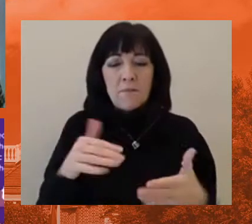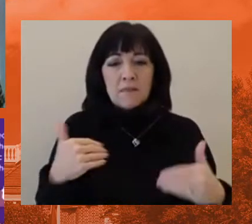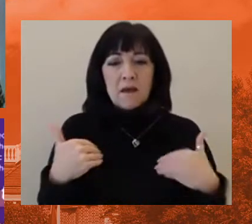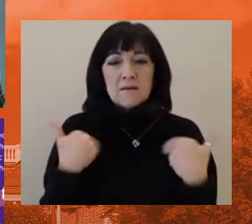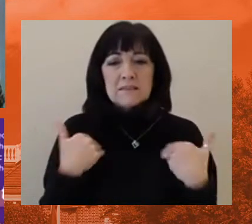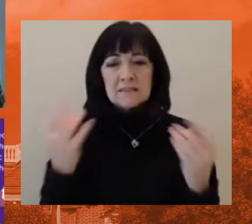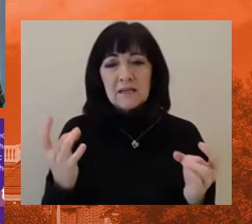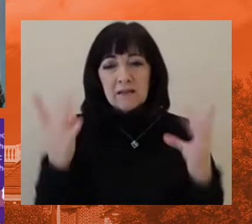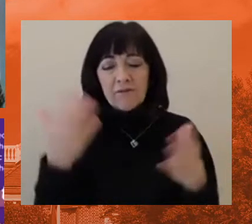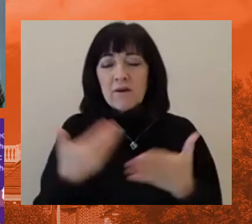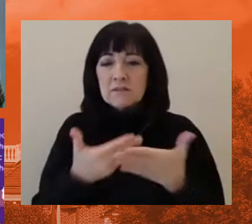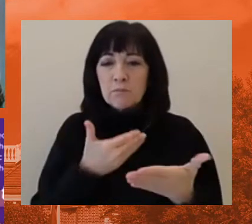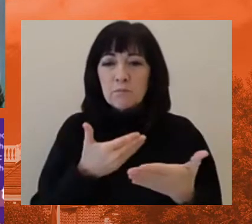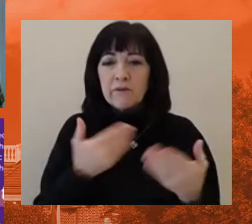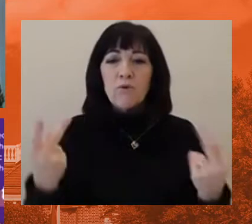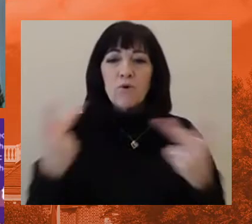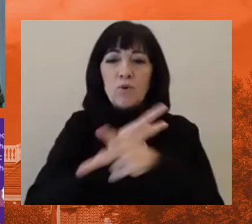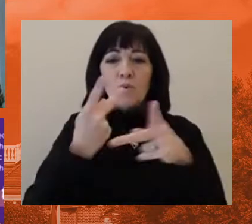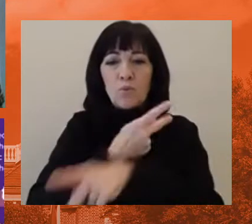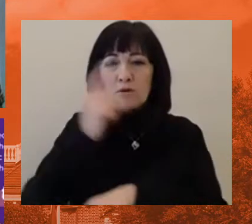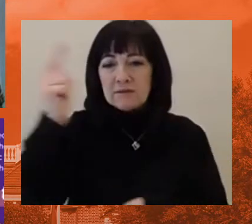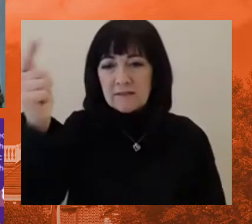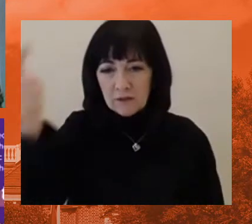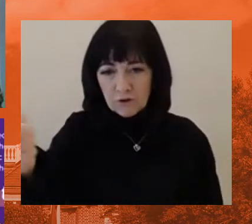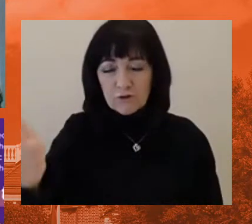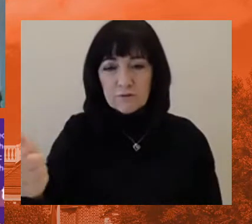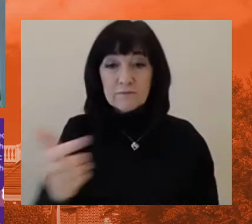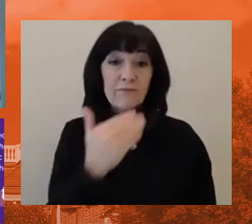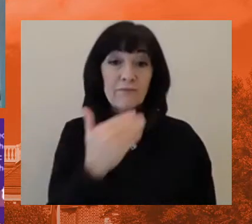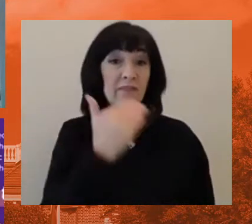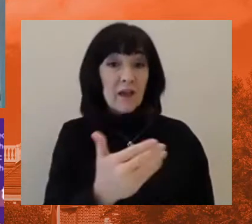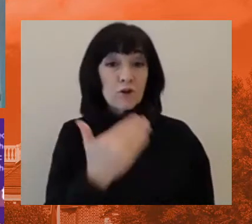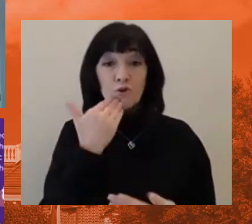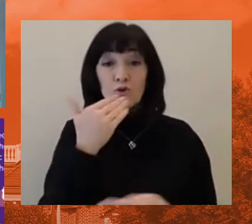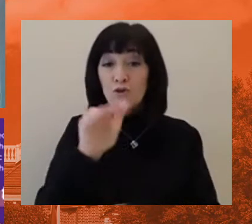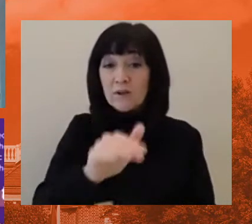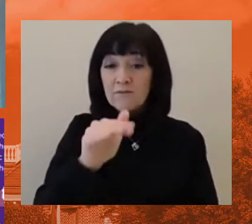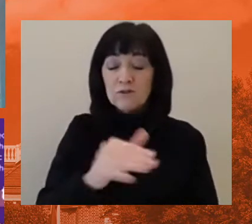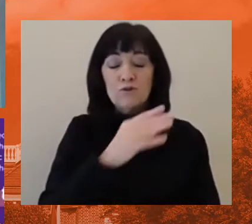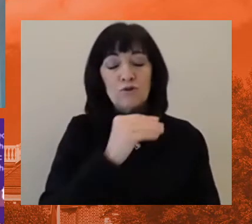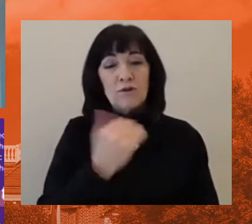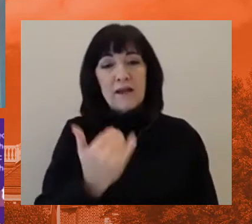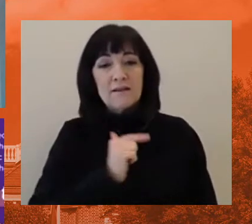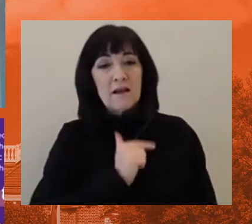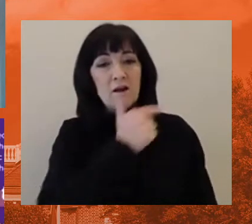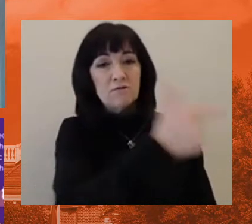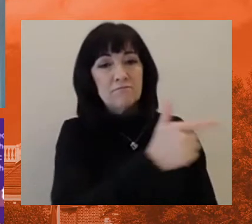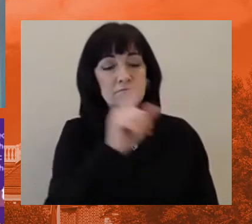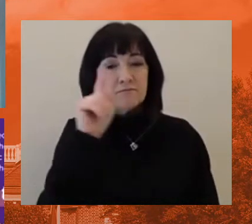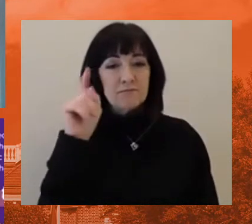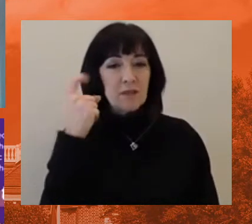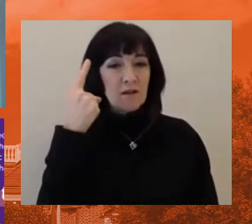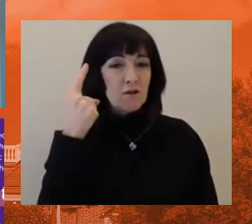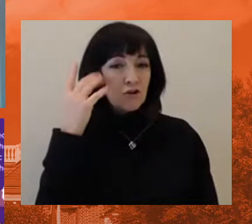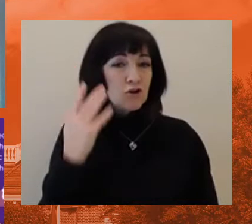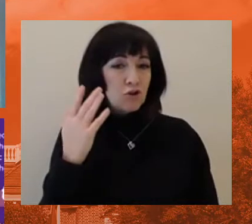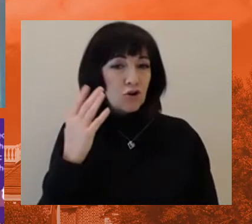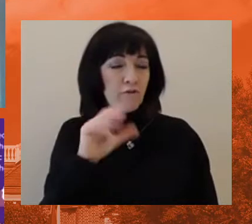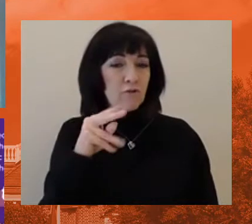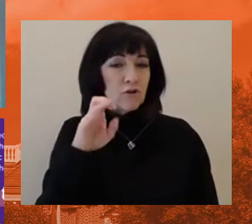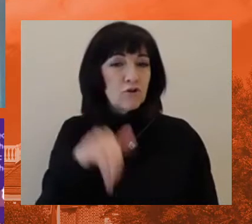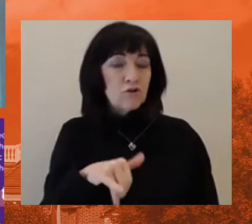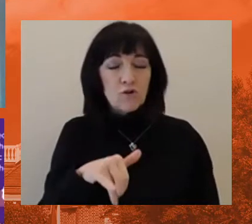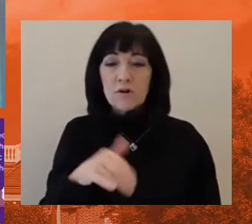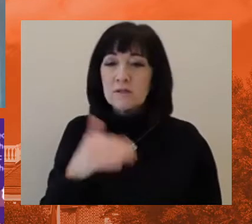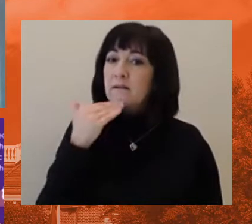you. Have a good afternoon. Governor Carney, back to you. Thank you, Judge Knoll. Thank you for the work of the council.